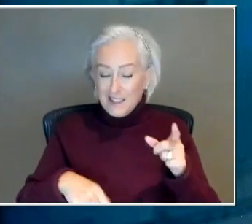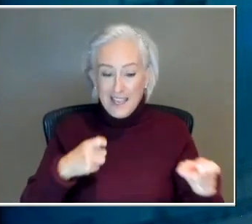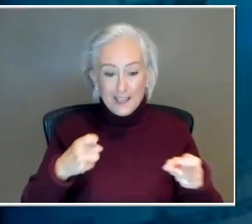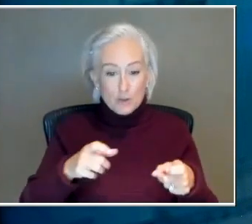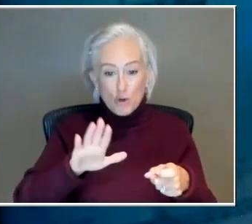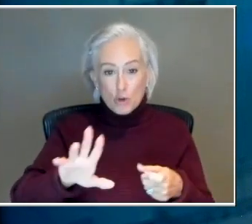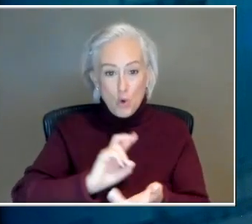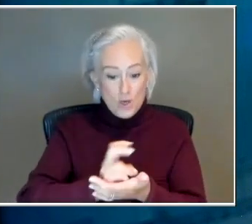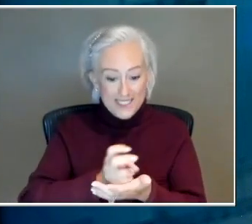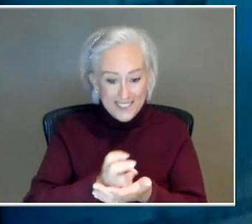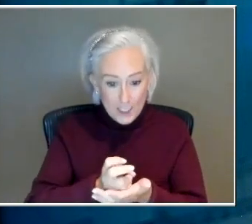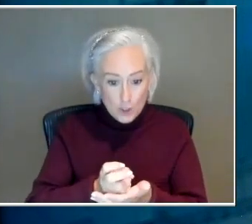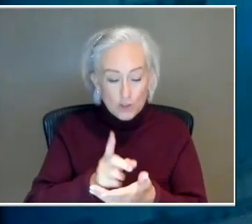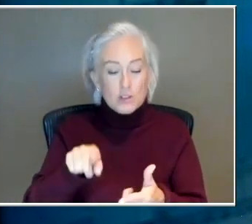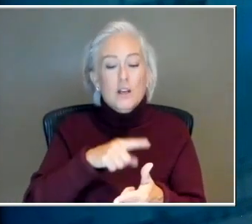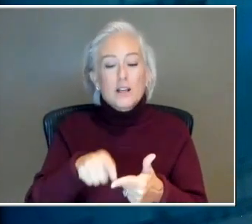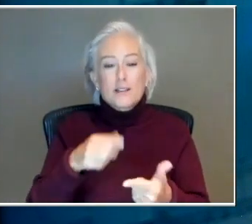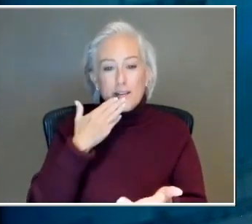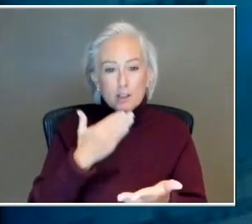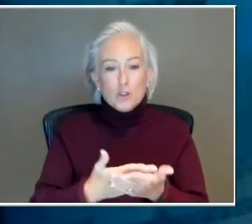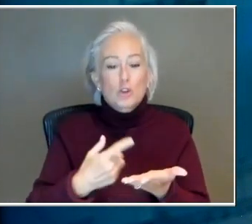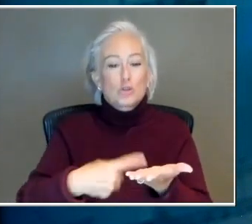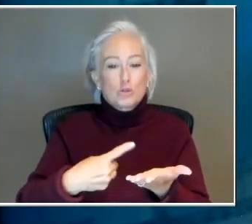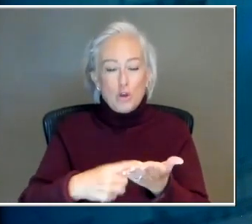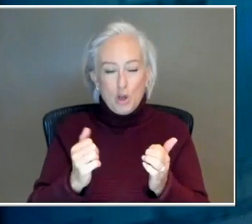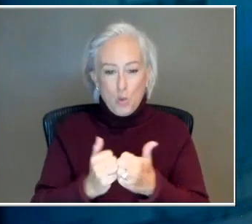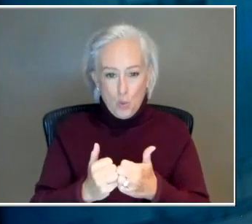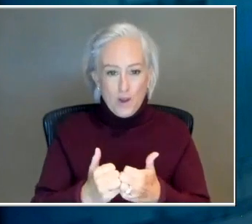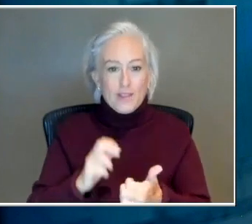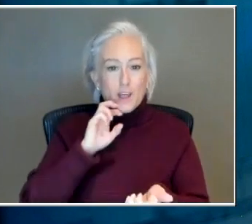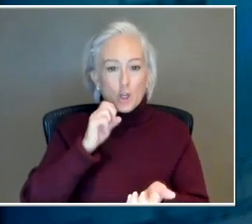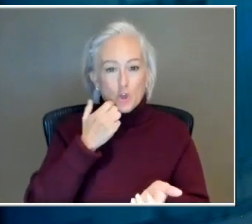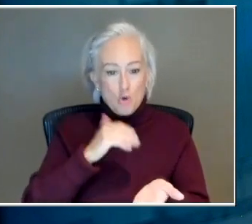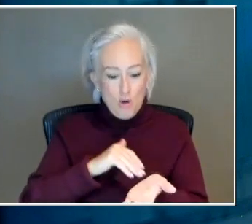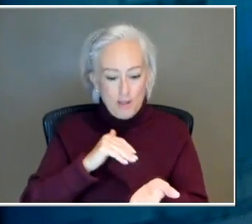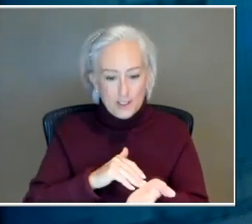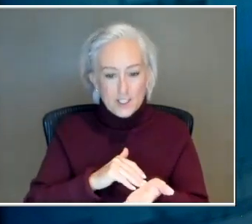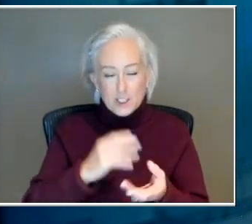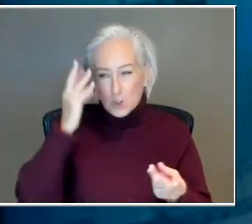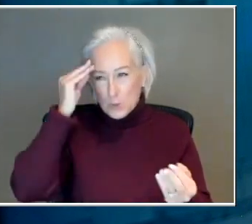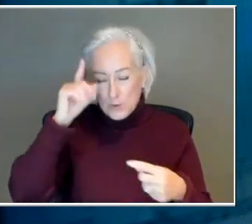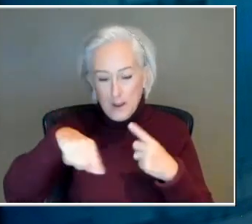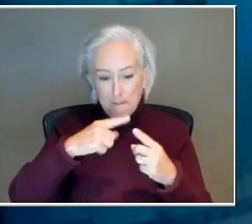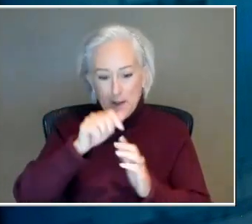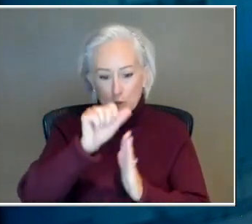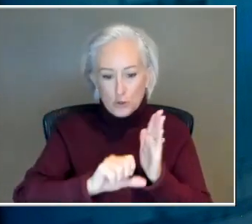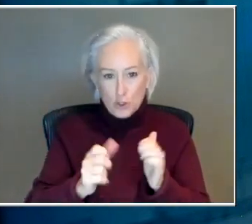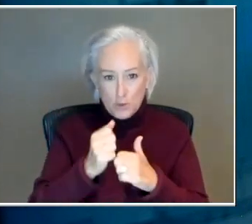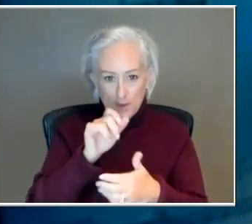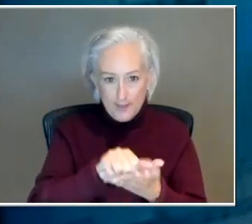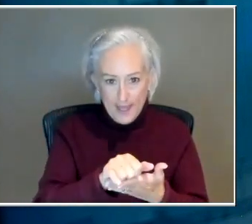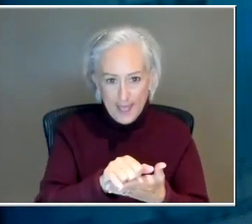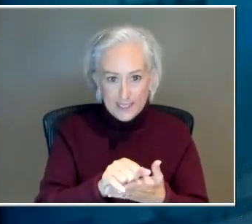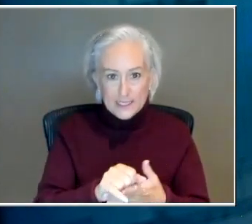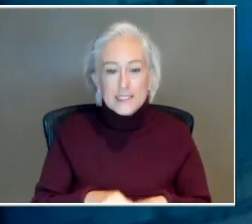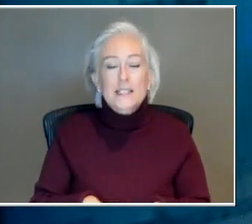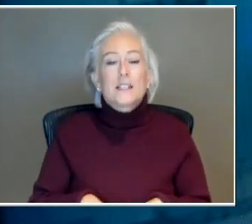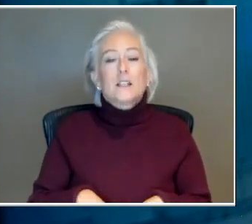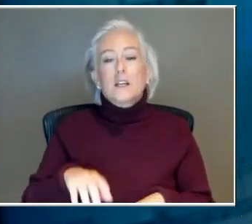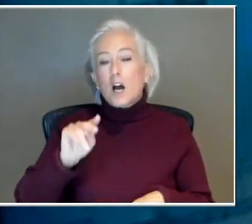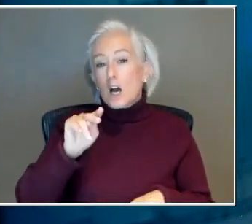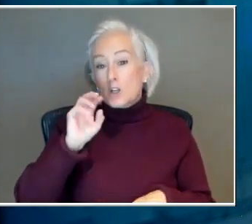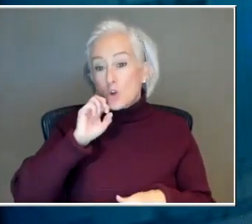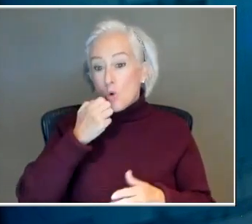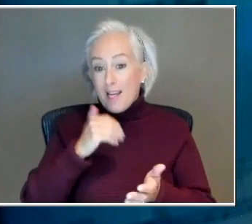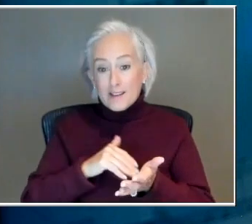to consider talking to a neurologist who can consider surgery with you. So obviously the neurologist doesn't do the surgery, the neurosurgeon does. But at a place like KU, we have